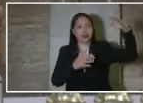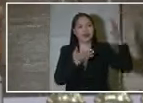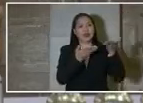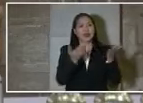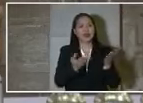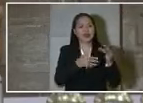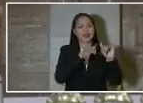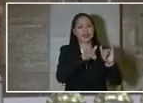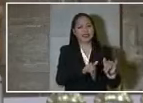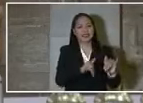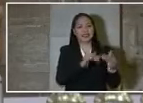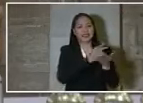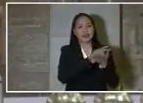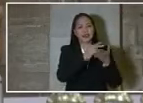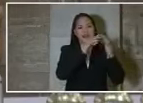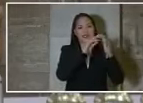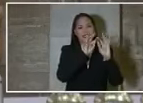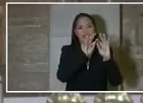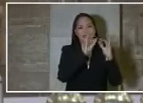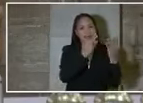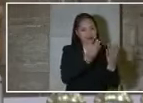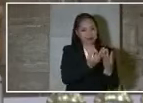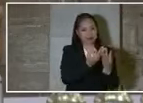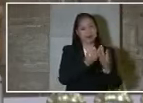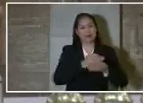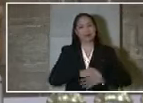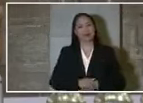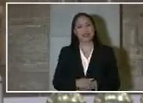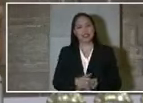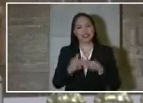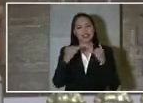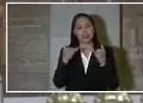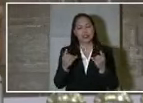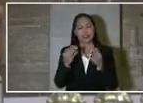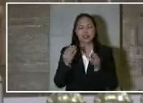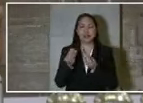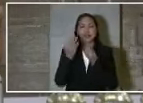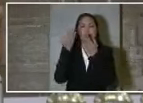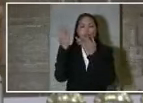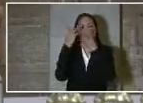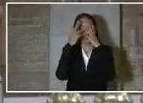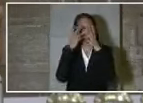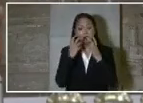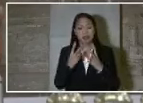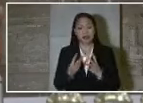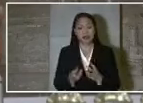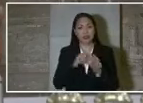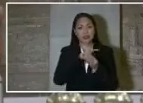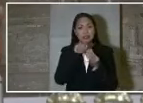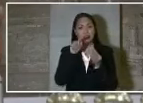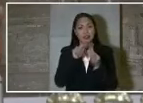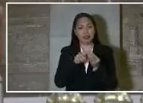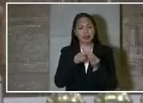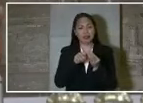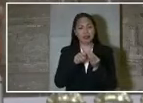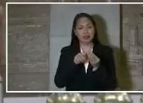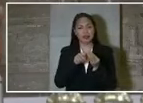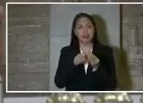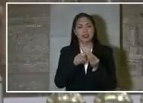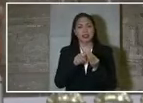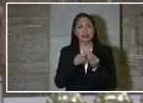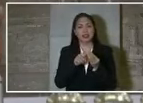I would like to offer a reflection this morning about being